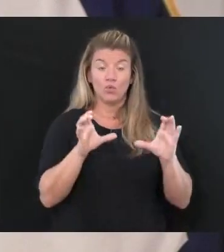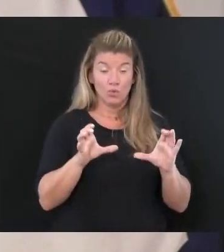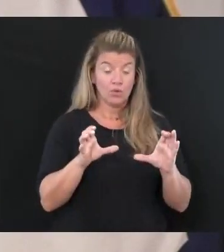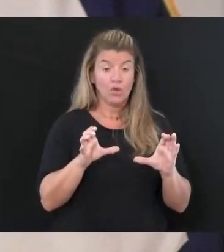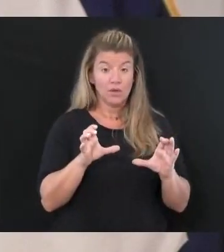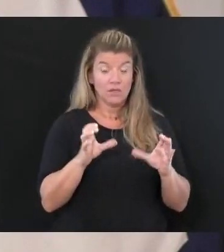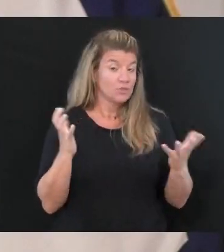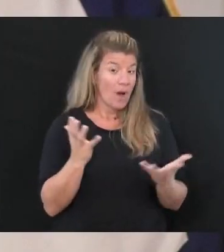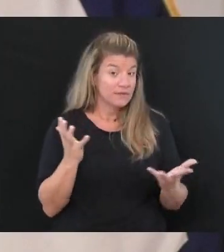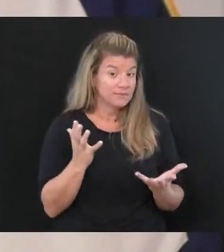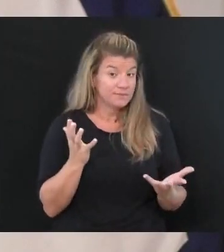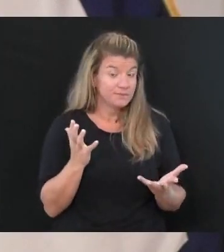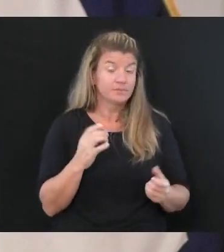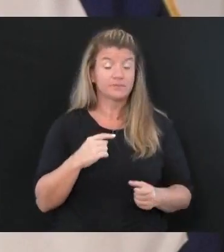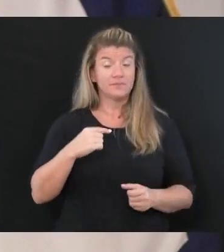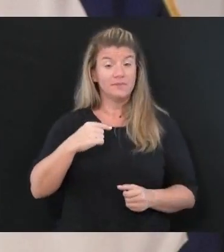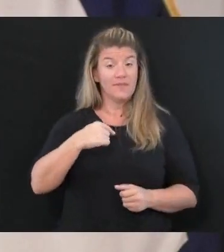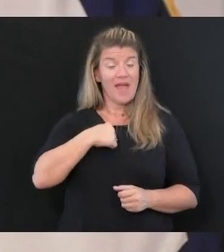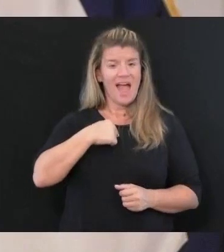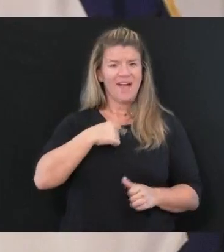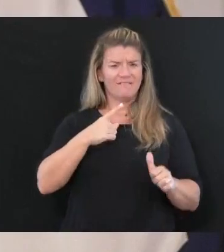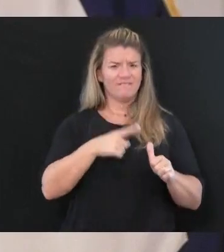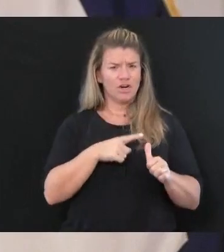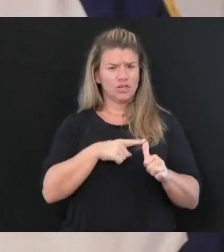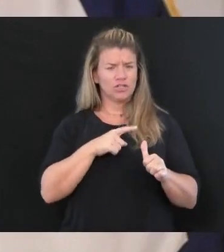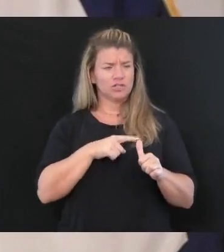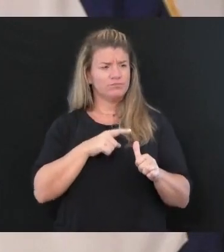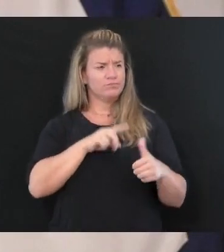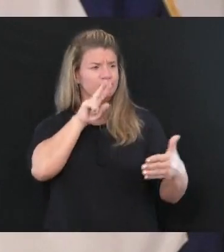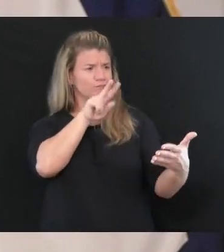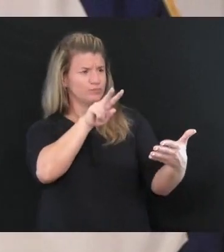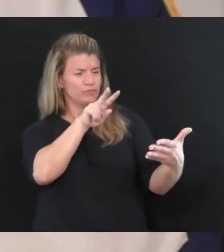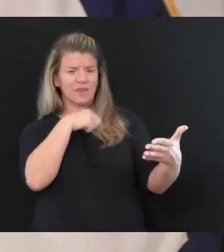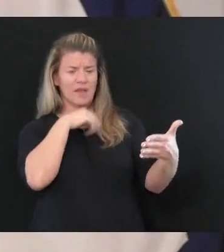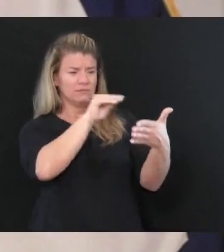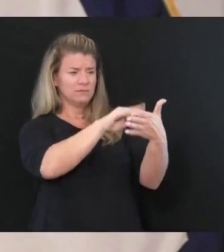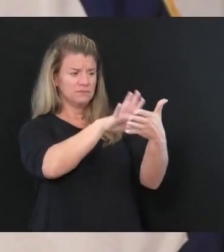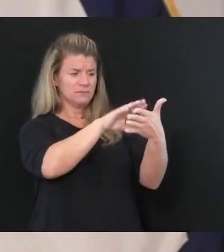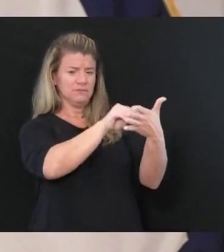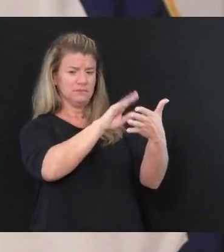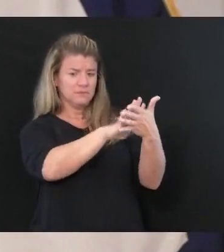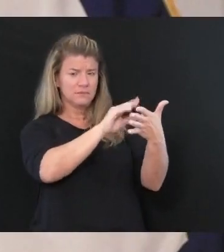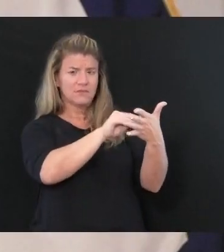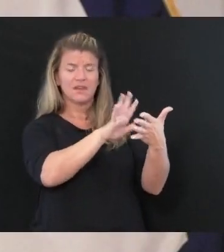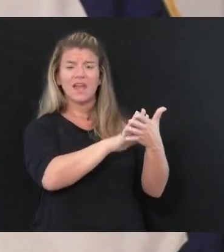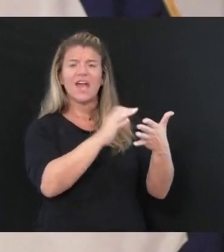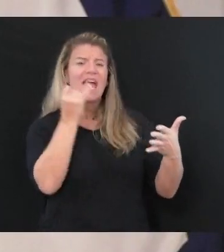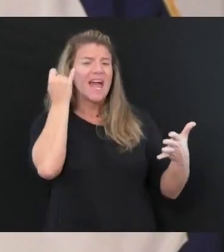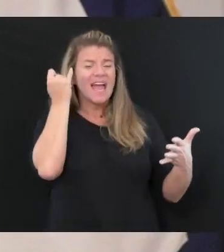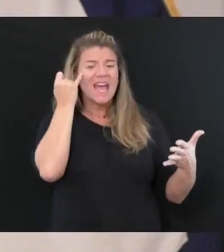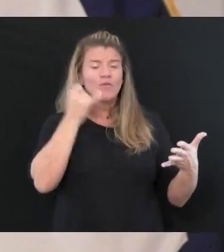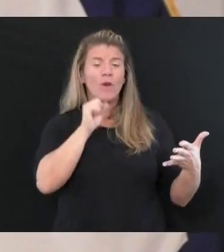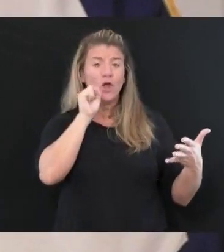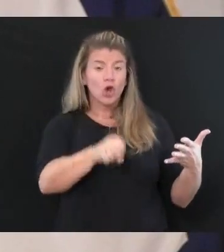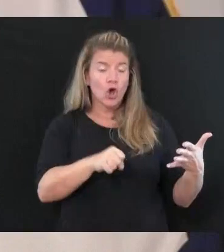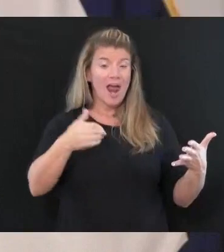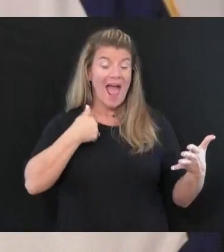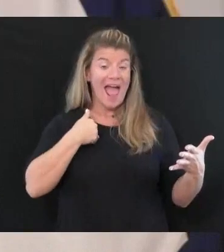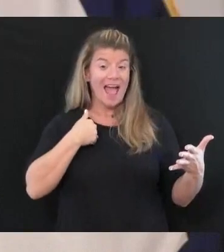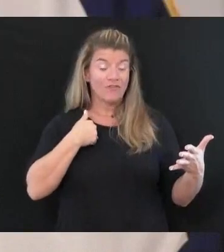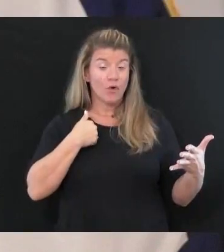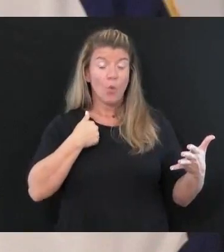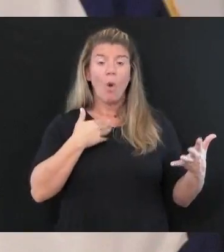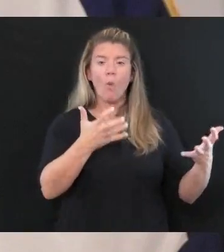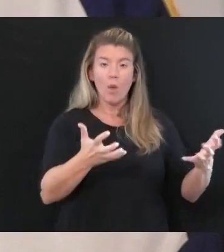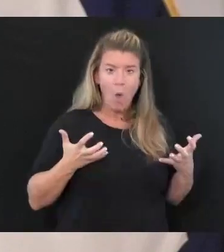way. I first try to write down, if we could have utopia, if we could have what we wanted to